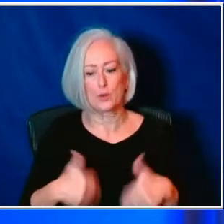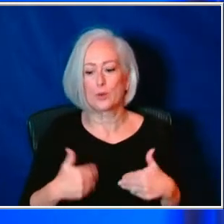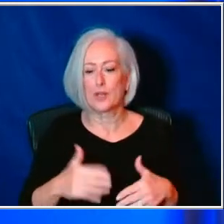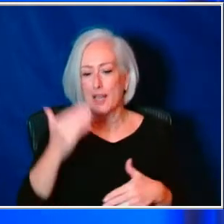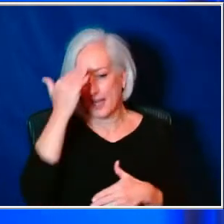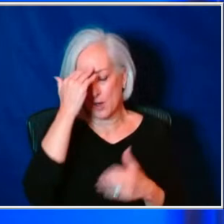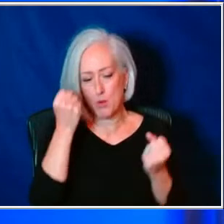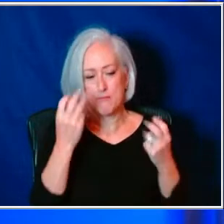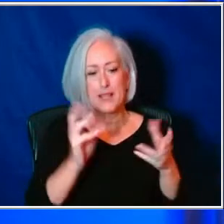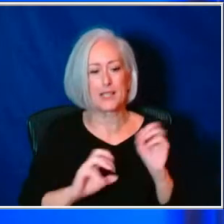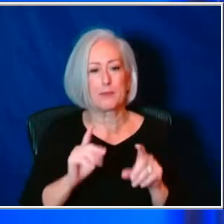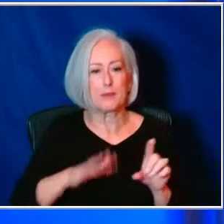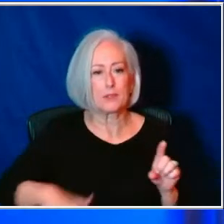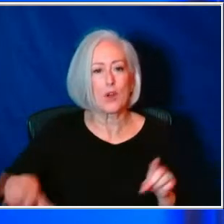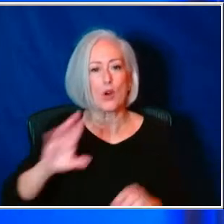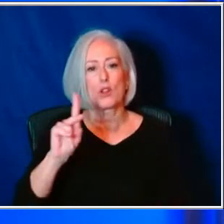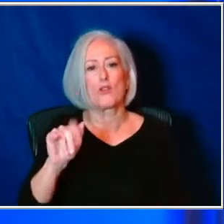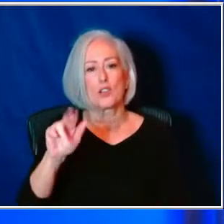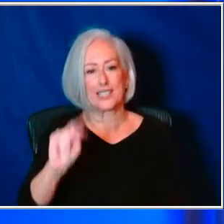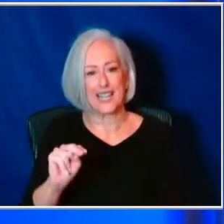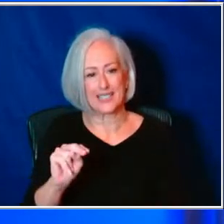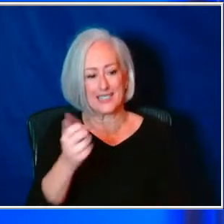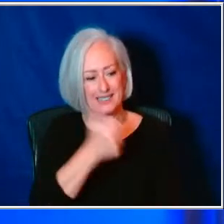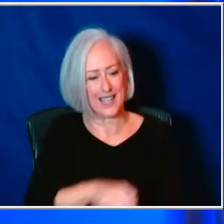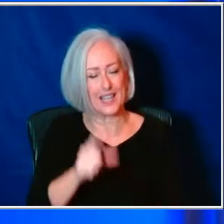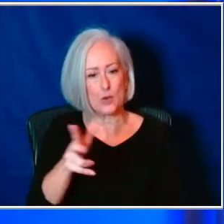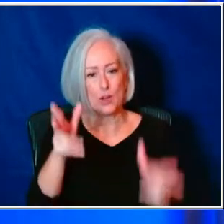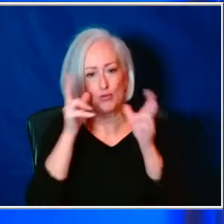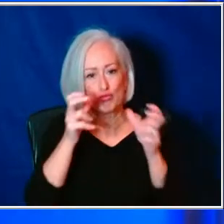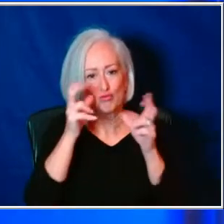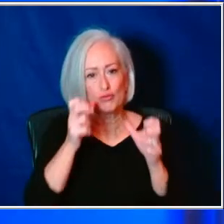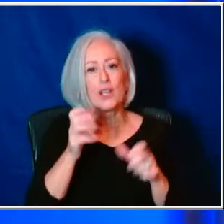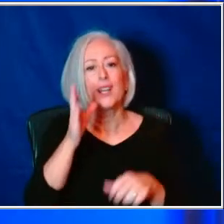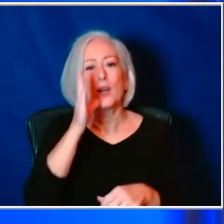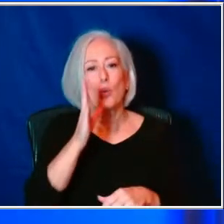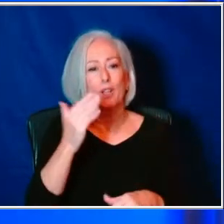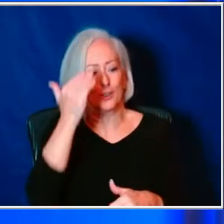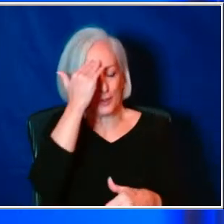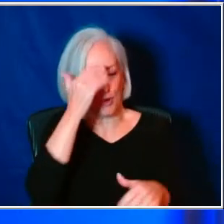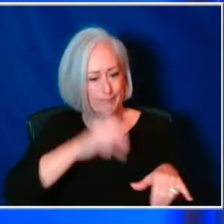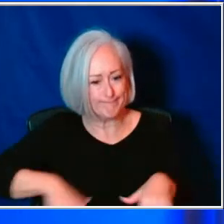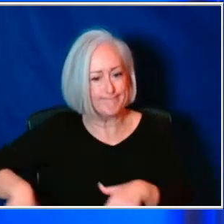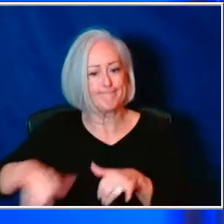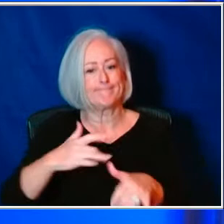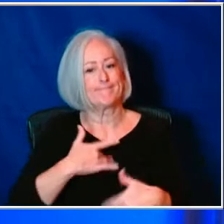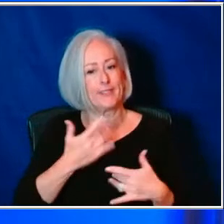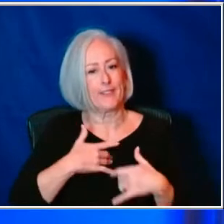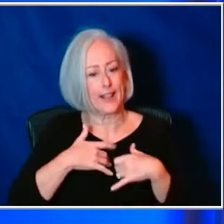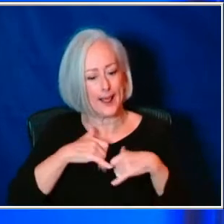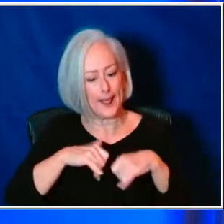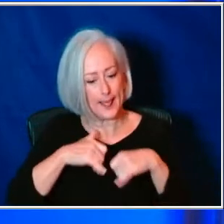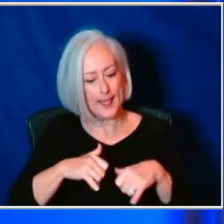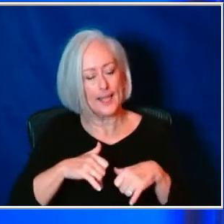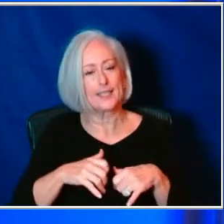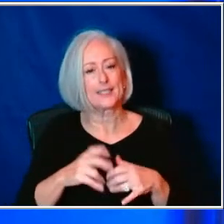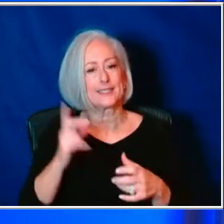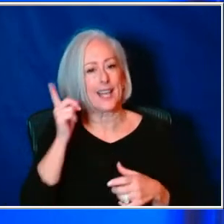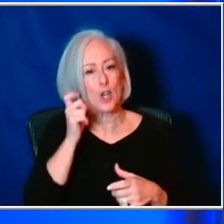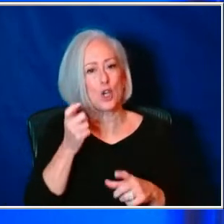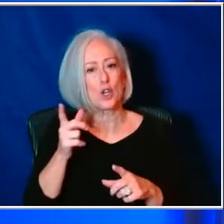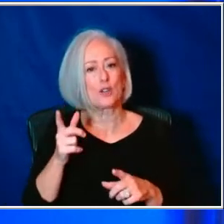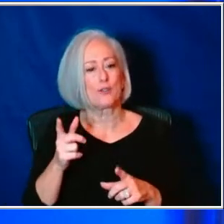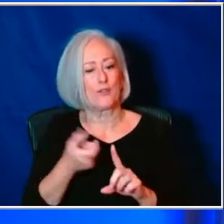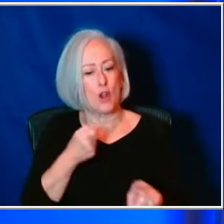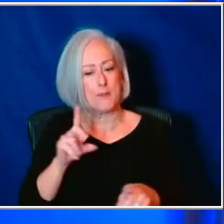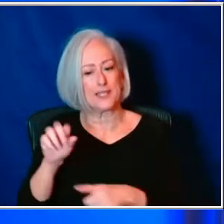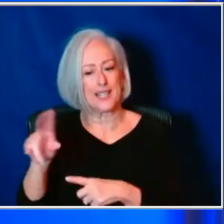or anyone who's listening will feel like they are in good company because they are getting their voice heard through Danelle today. And for